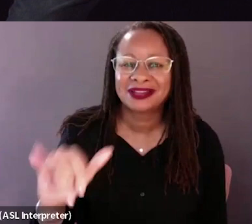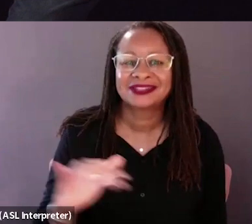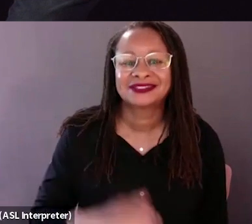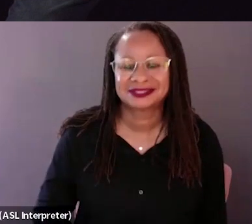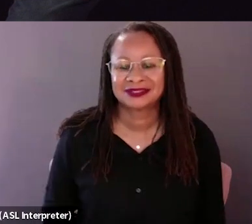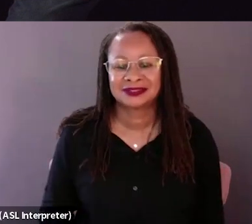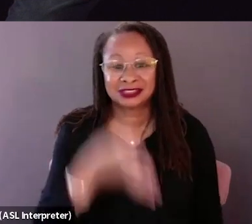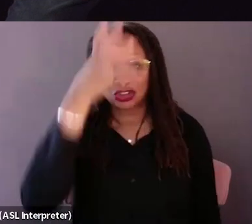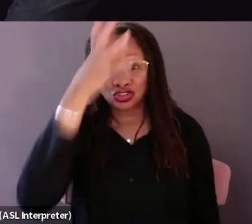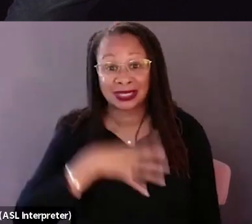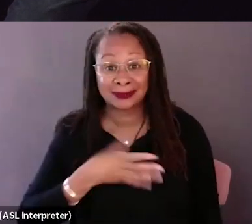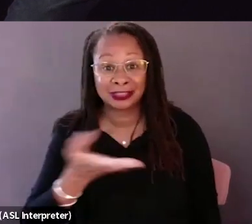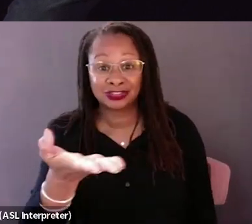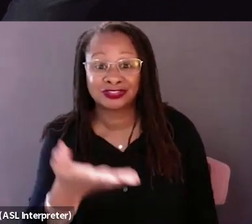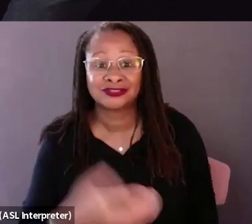gentleman here.